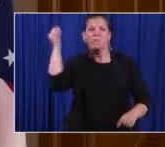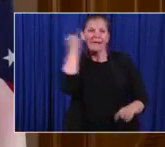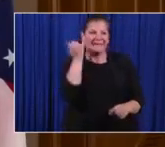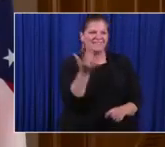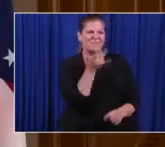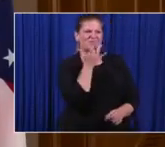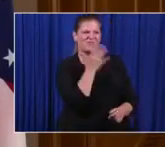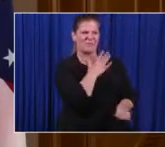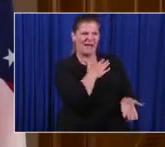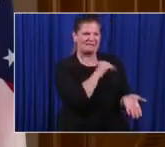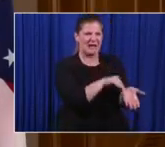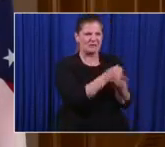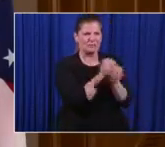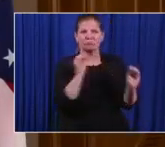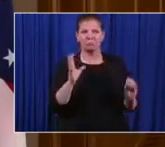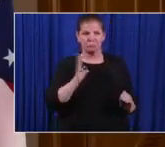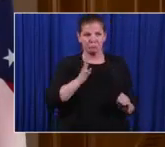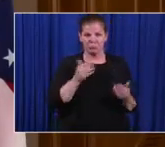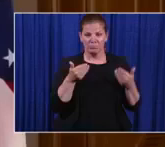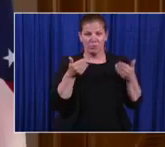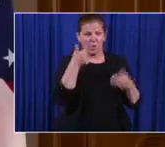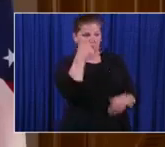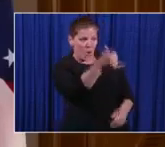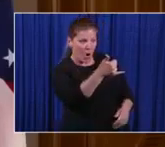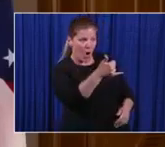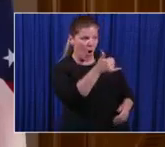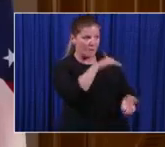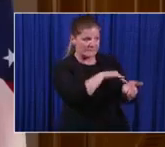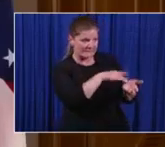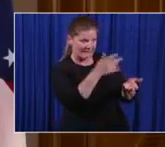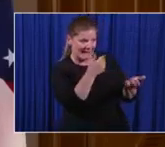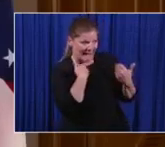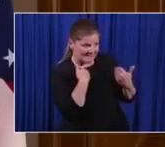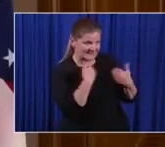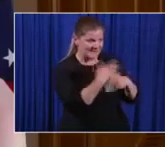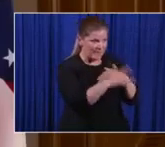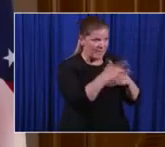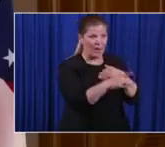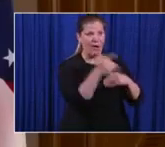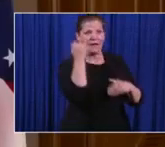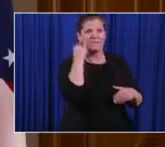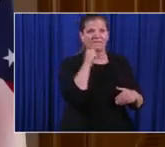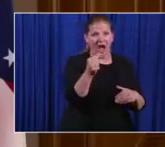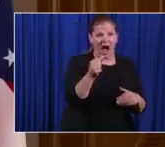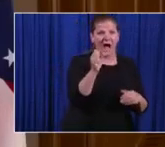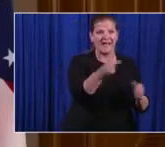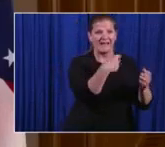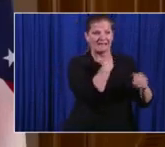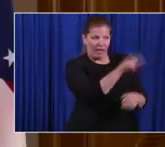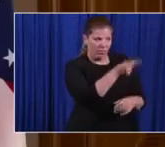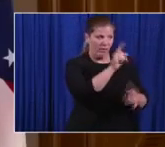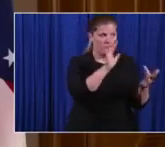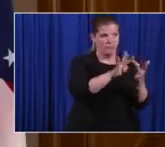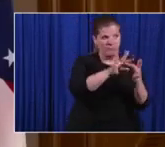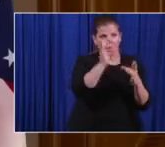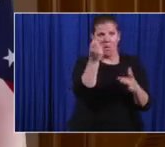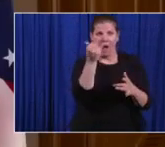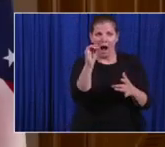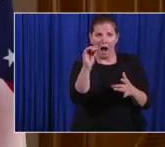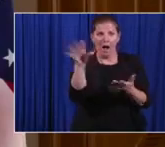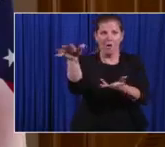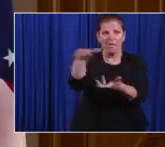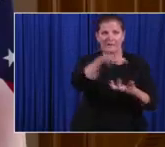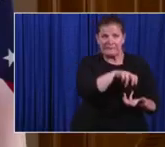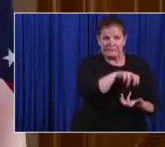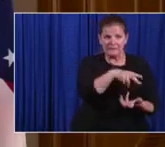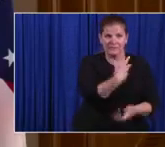fact, have it. Again, we will make that available. We've done it to pediatricians' offices who want it. If more